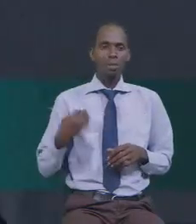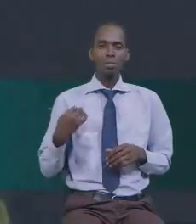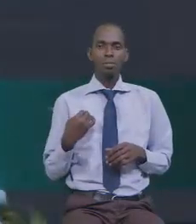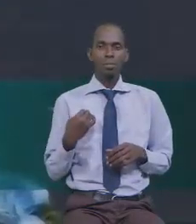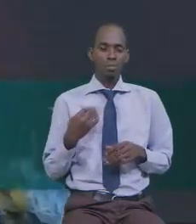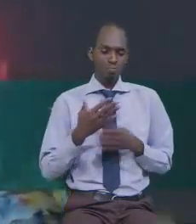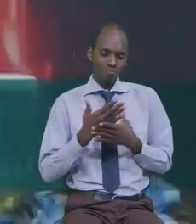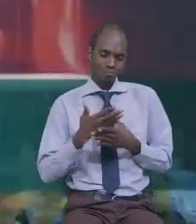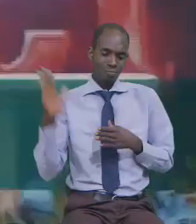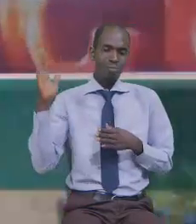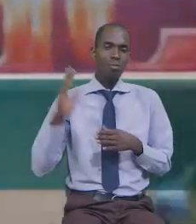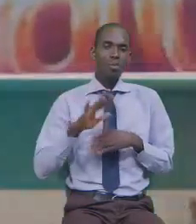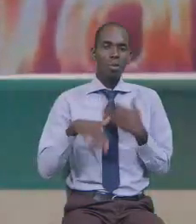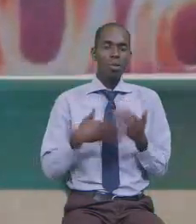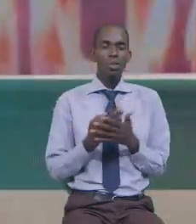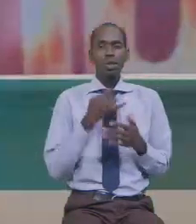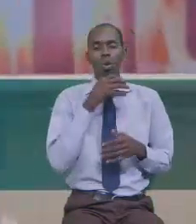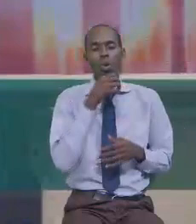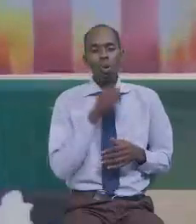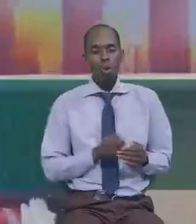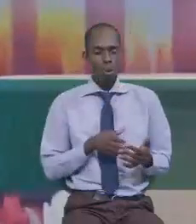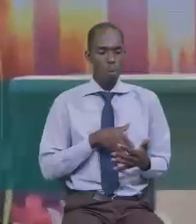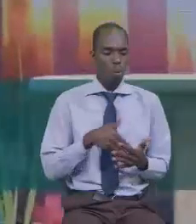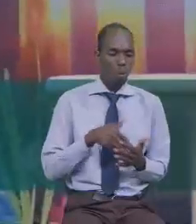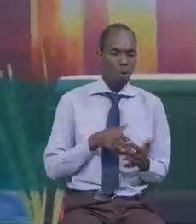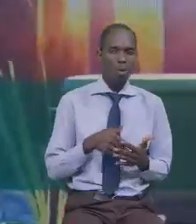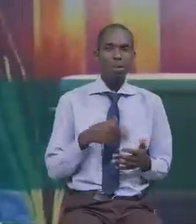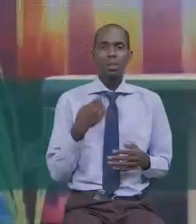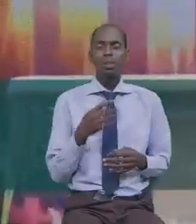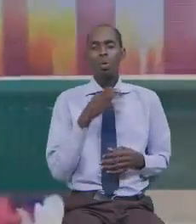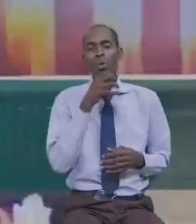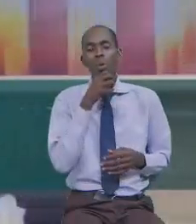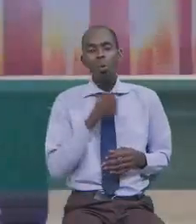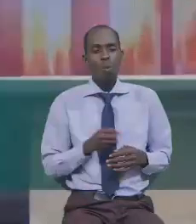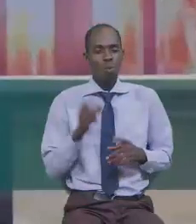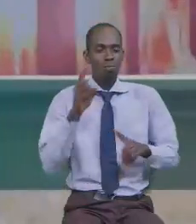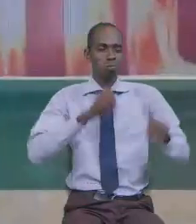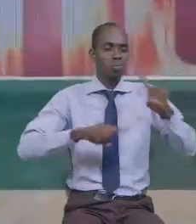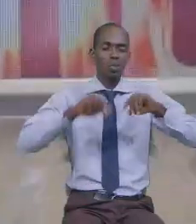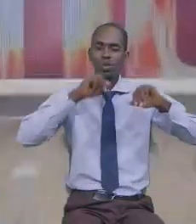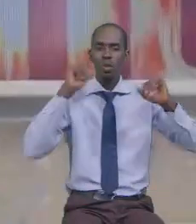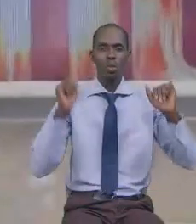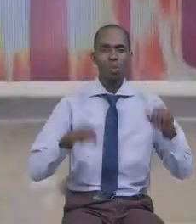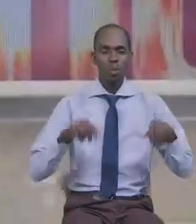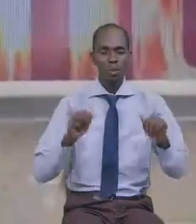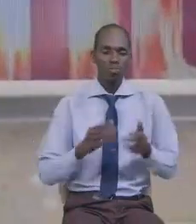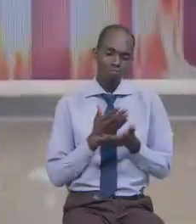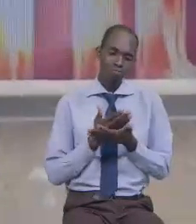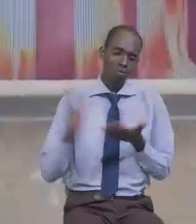old weakness and the old impossibility. Shed that off,